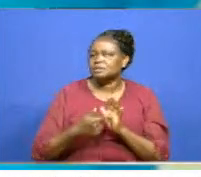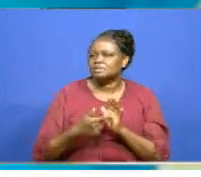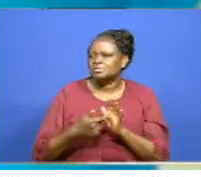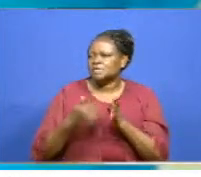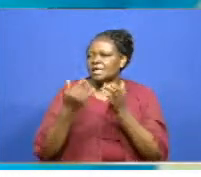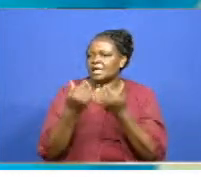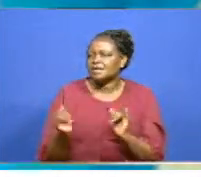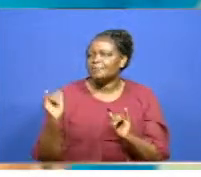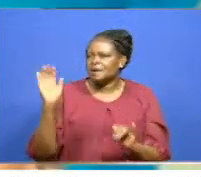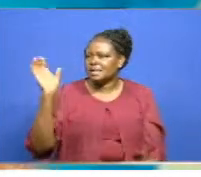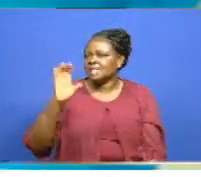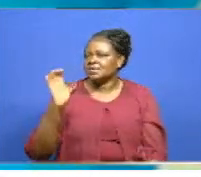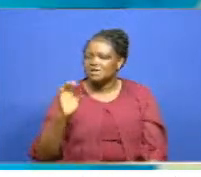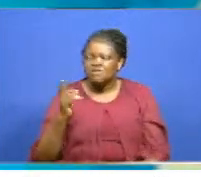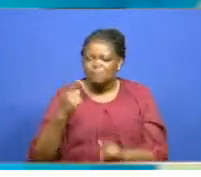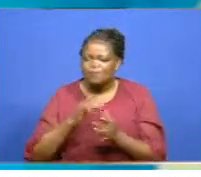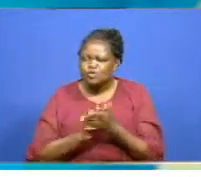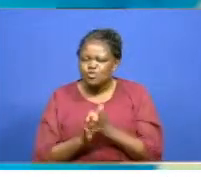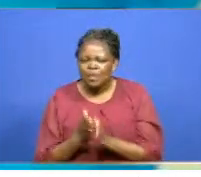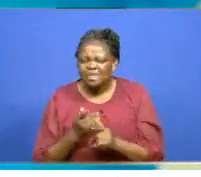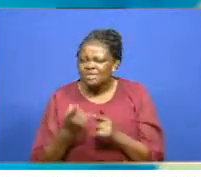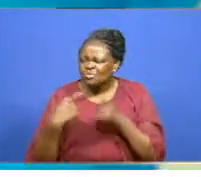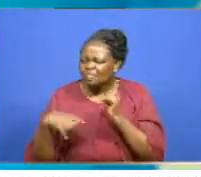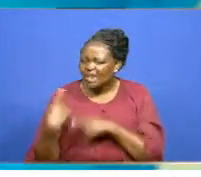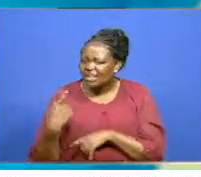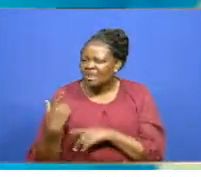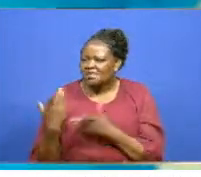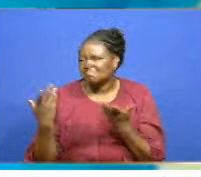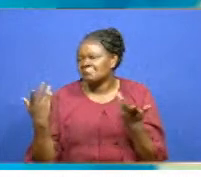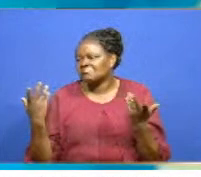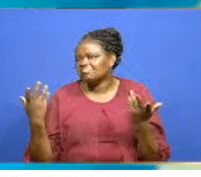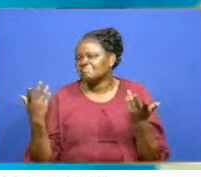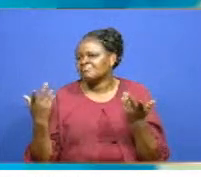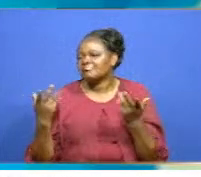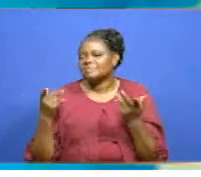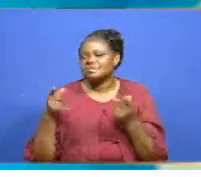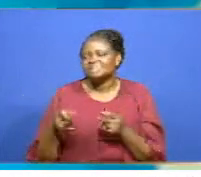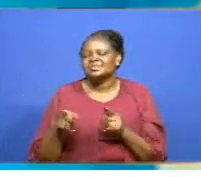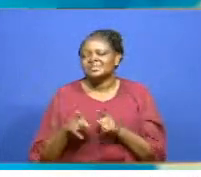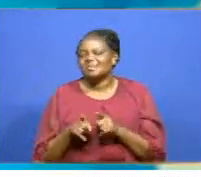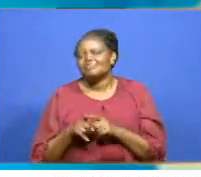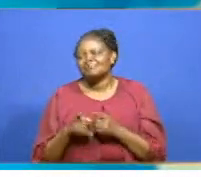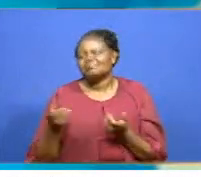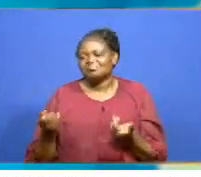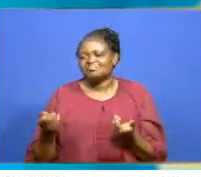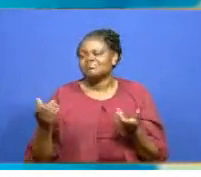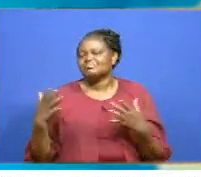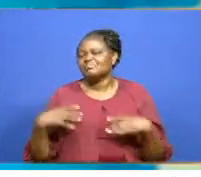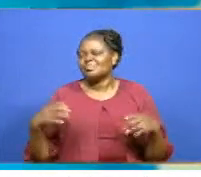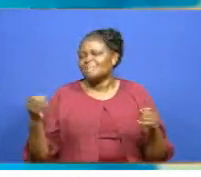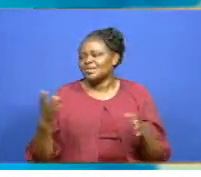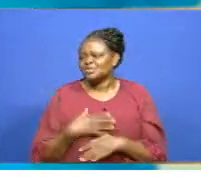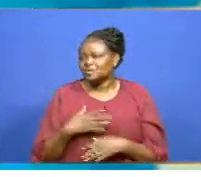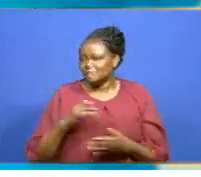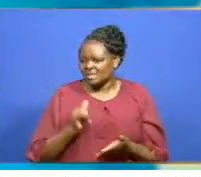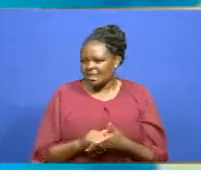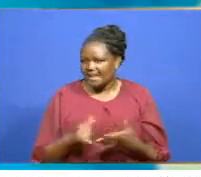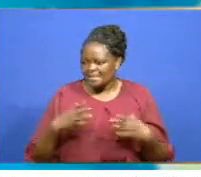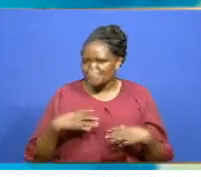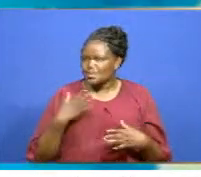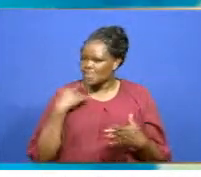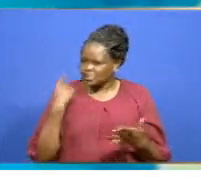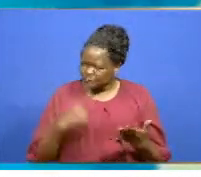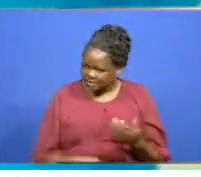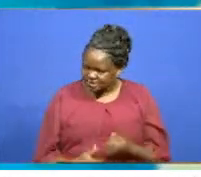independent candidate atokee from nowhere na aweze kuwin hizi viti. Najua pia itakuwa imesend some political shockwaves that watu wanataka